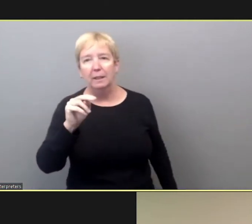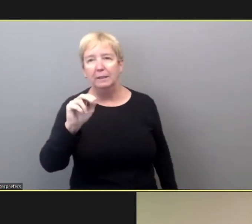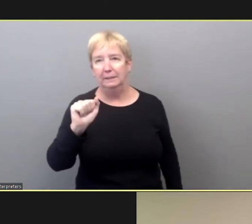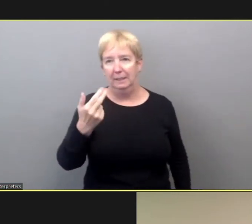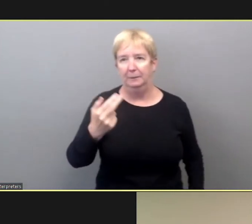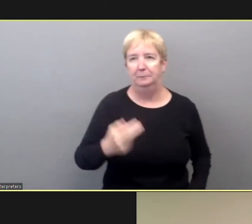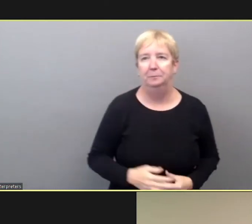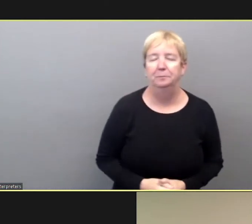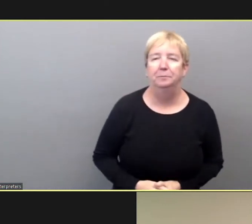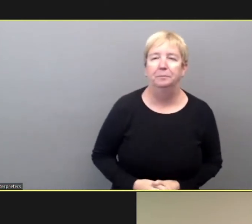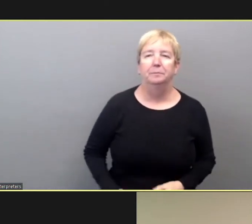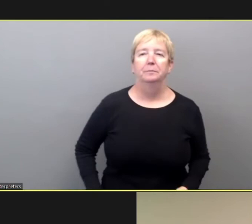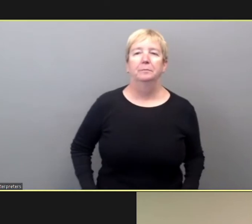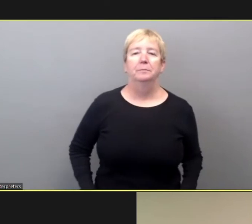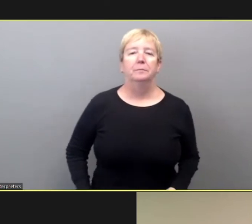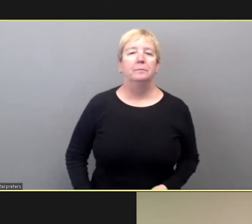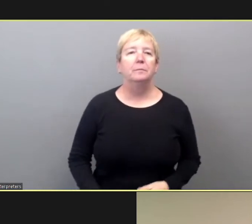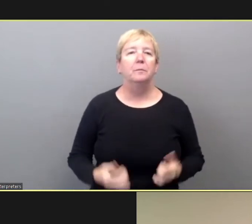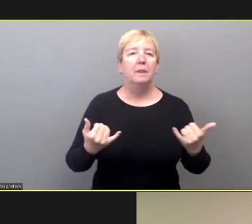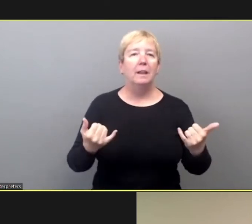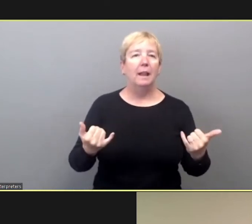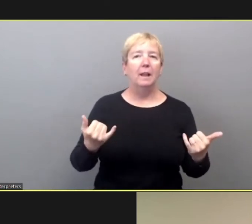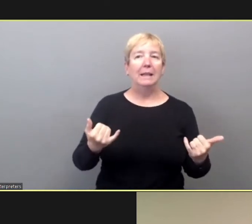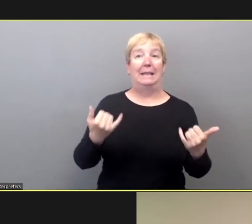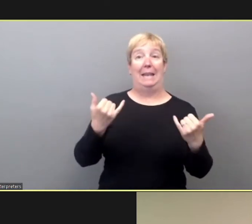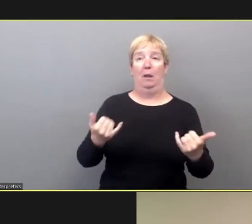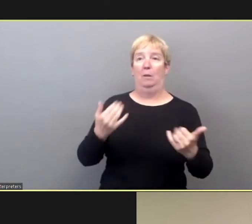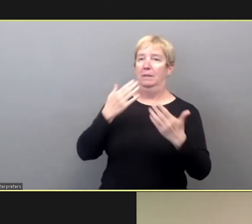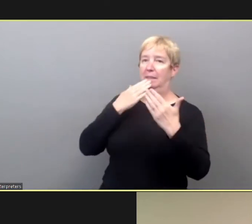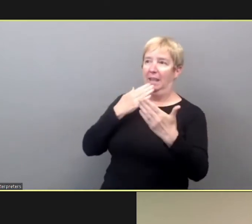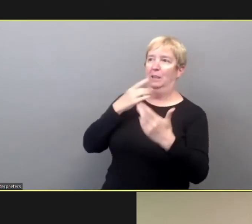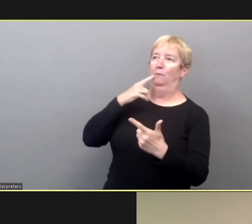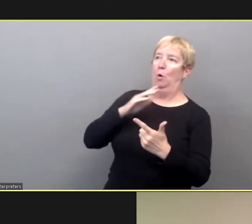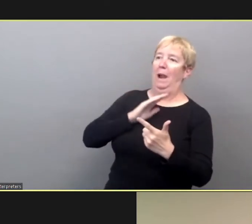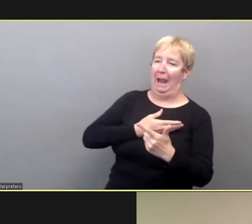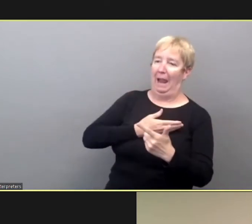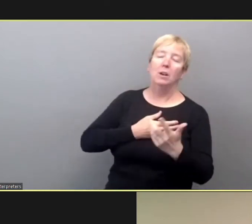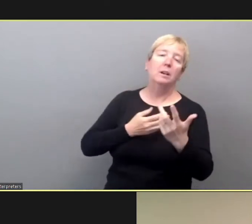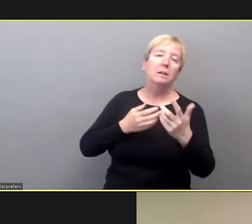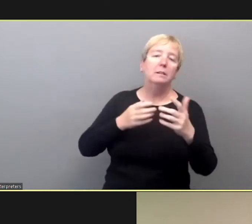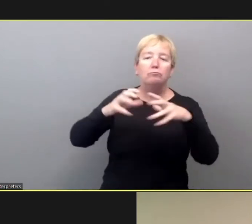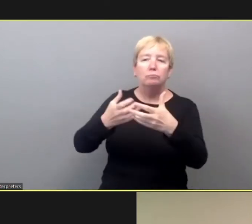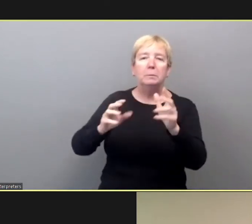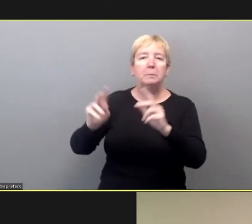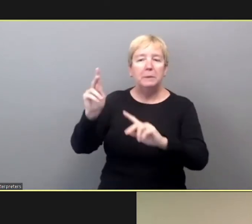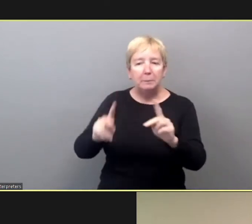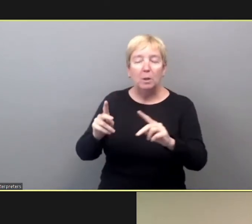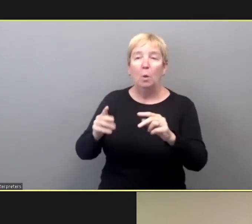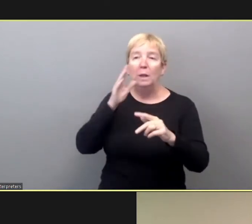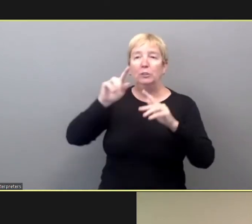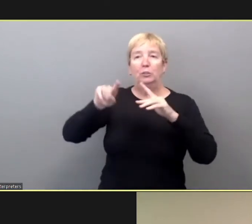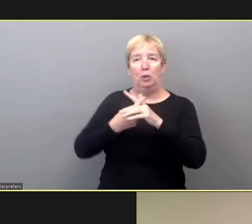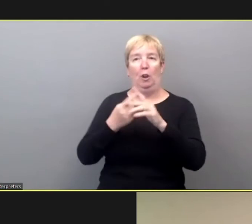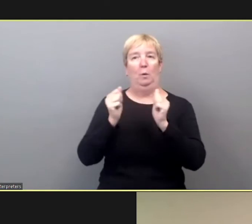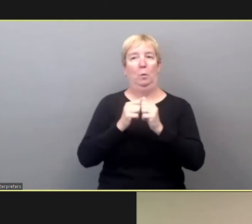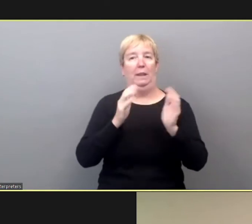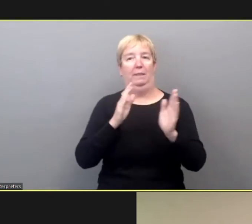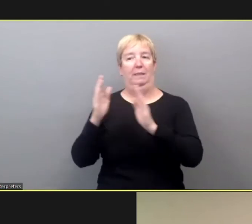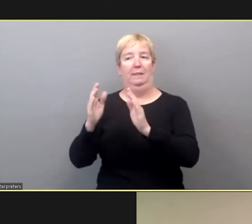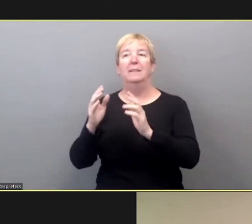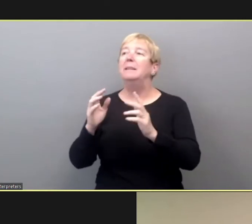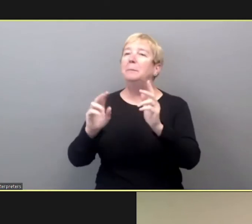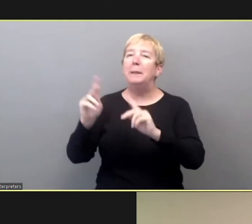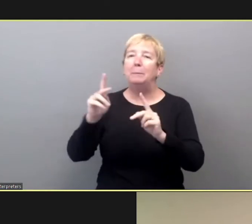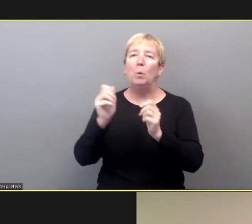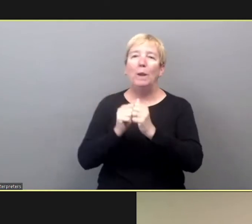Dr. Grace. All right, thanks to all of our principals. And as usual, we'll take questions the order in which they appear. So please raise your hand if you'd